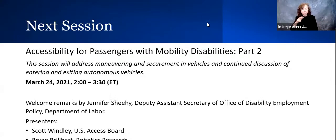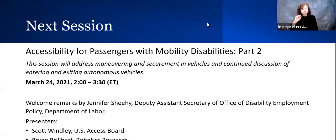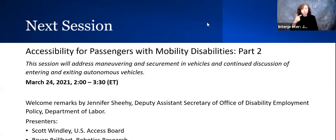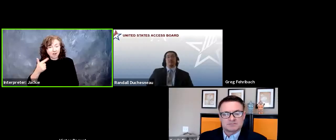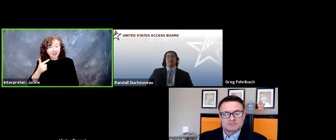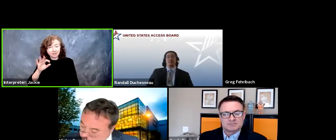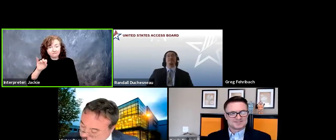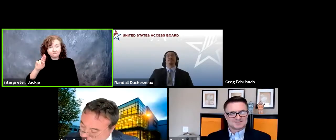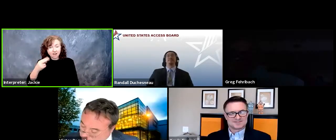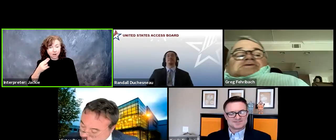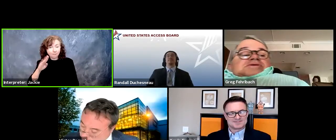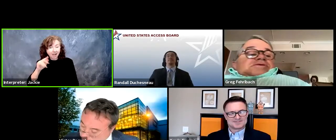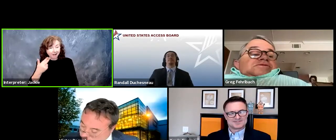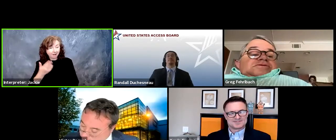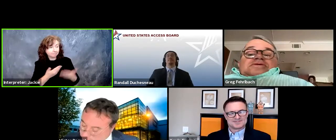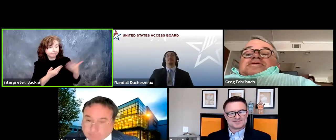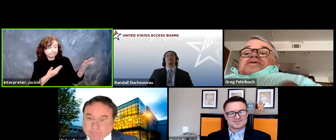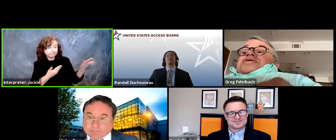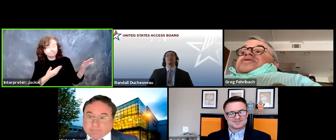our event.